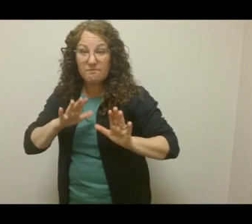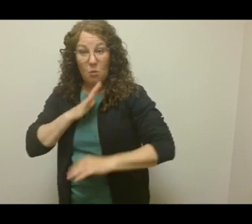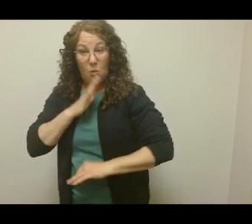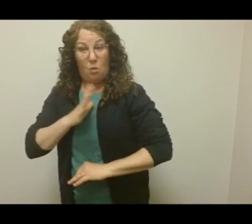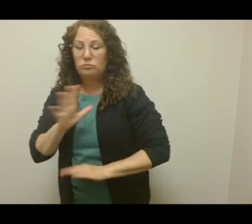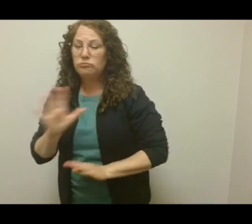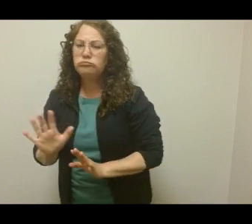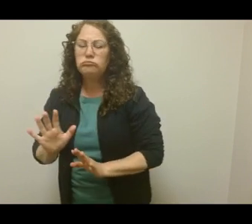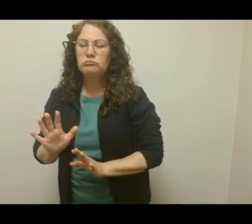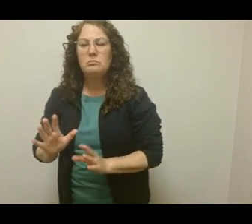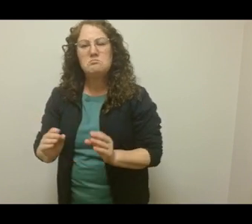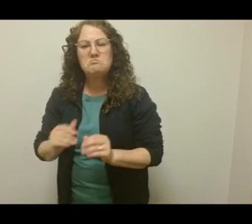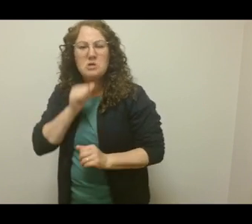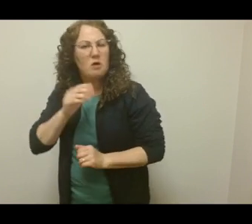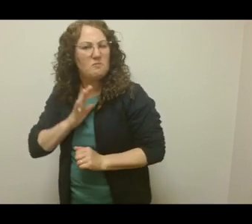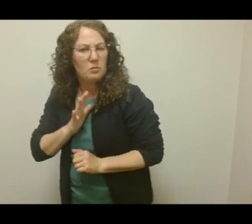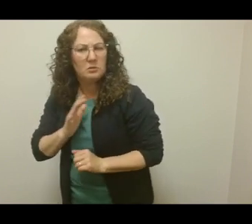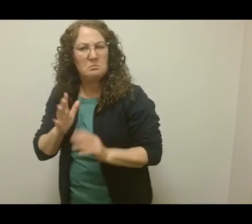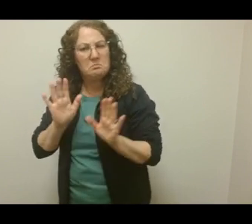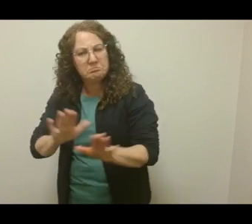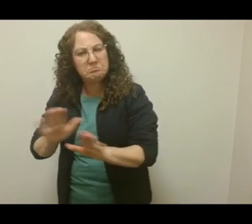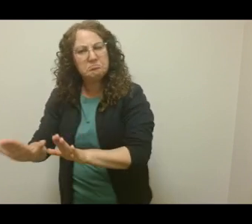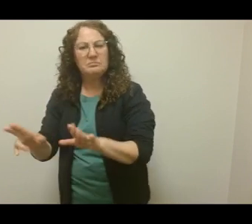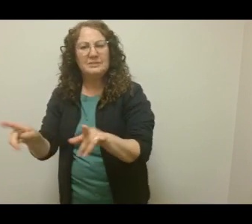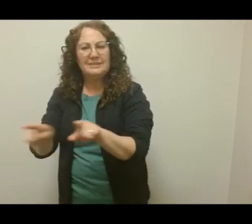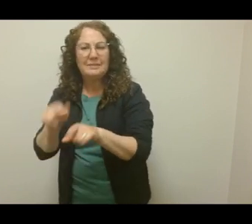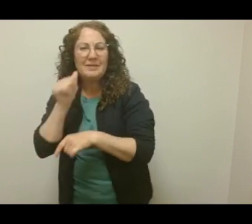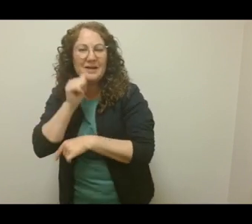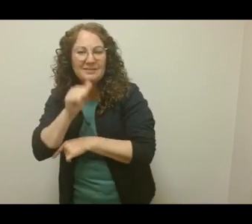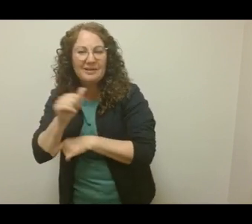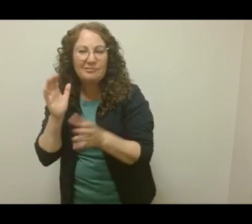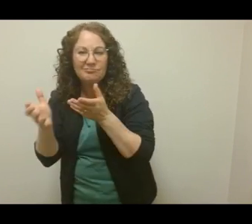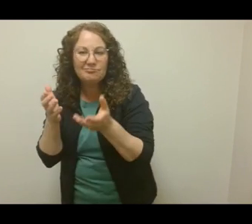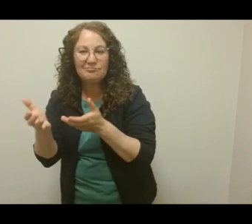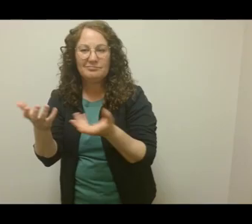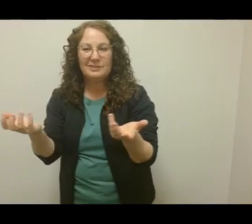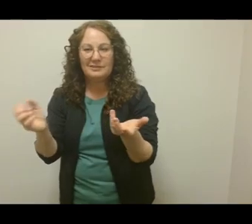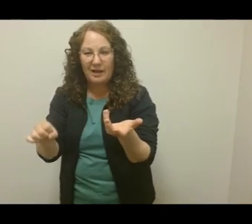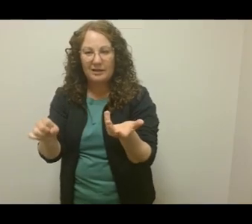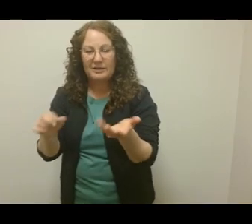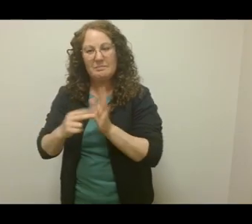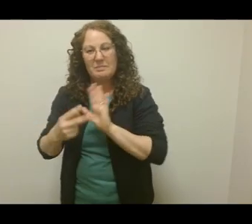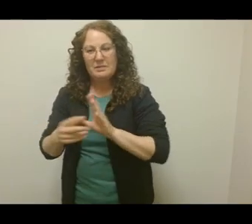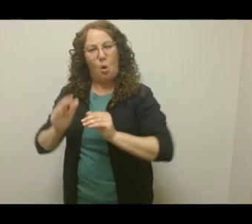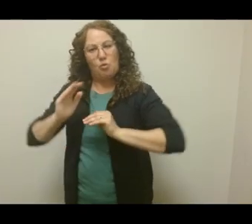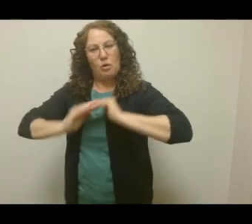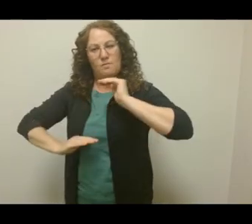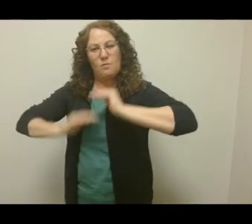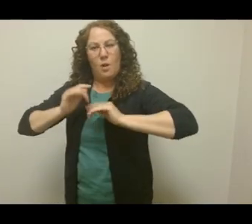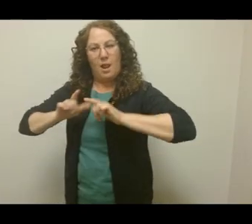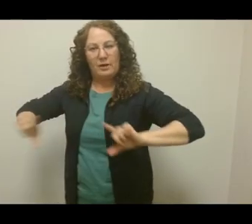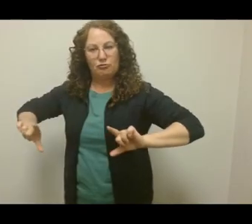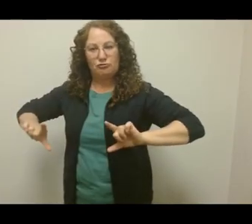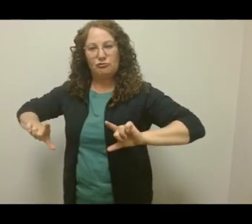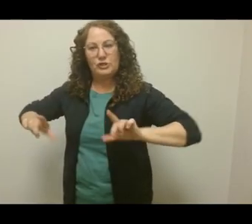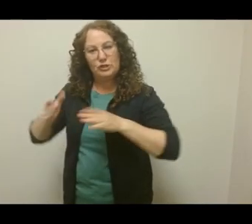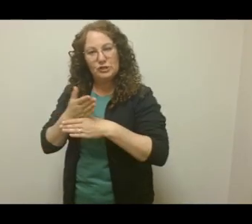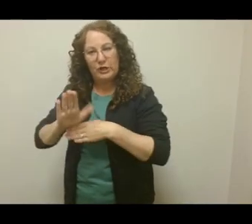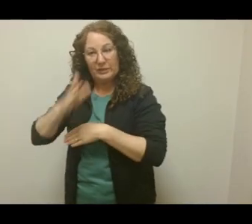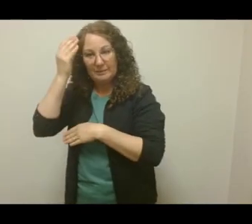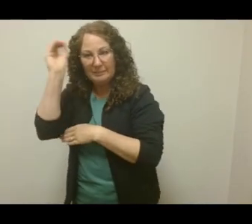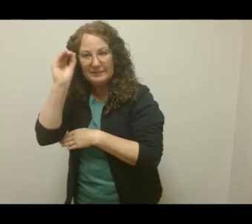informal vocabulary that he uses in everyday conversations, vocabulary that he's comfortable with as he's sharing his own opinions, his